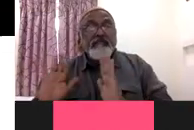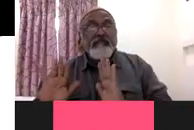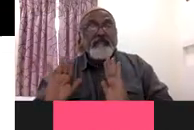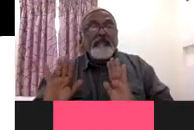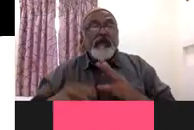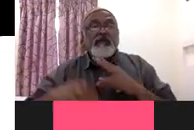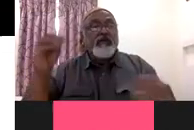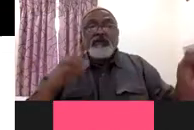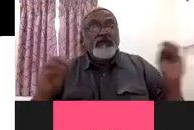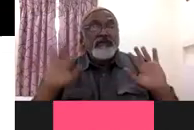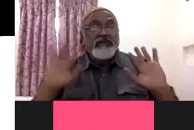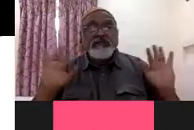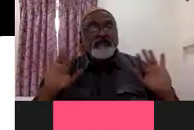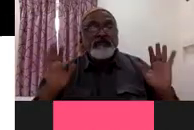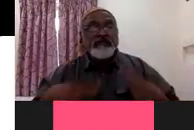If you can.